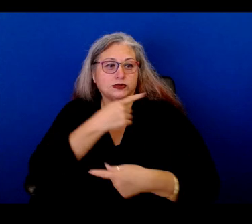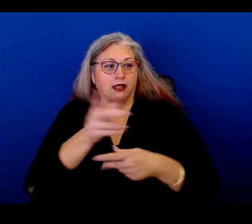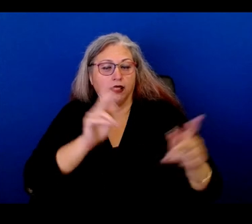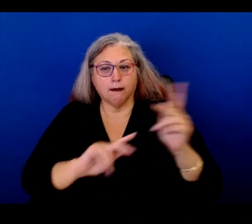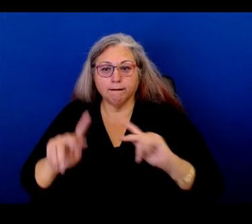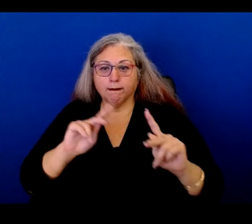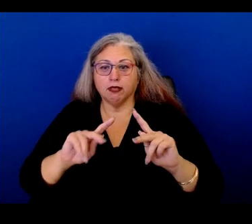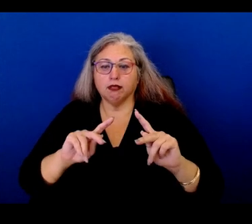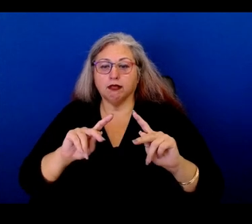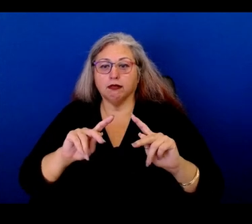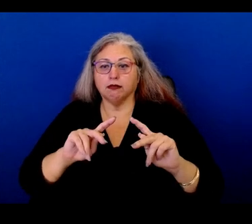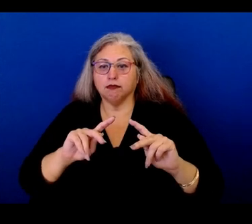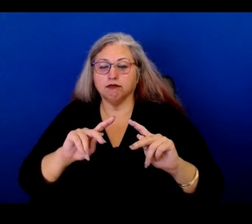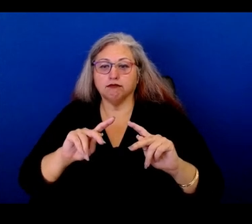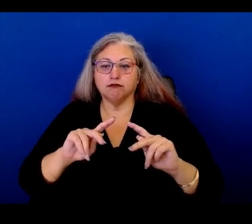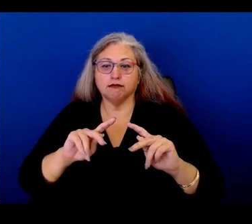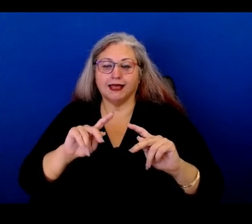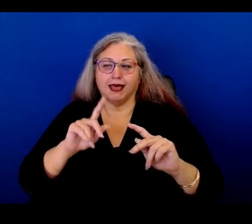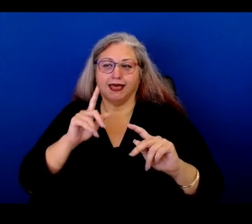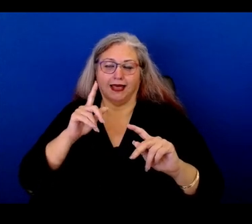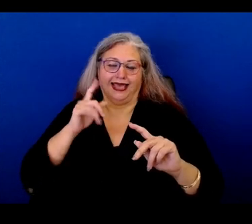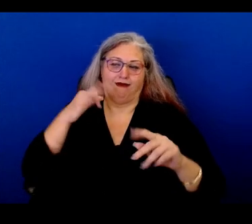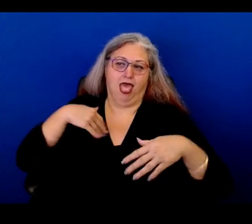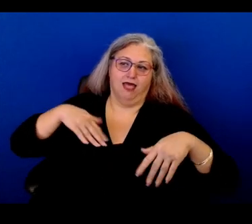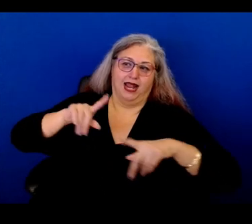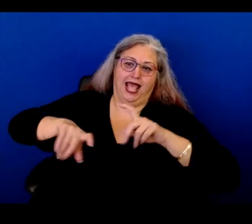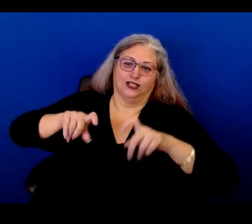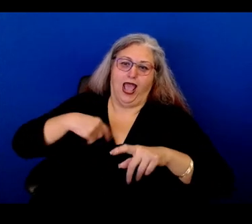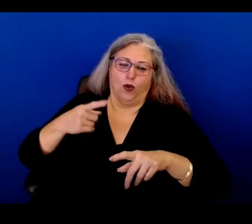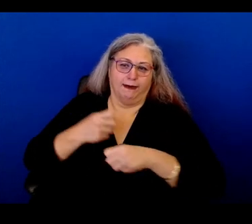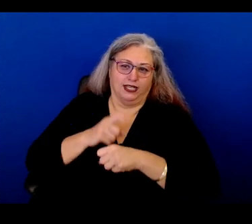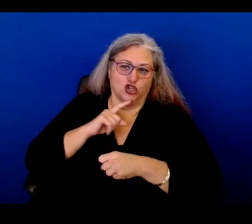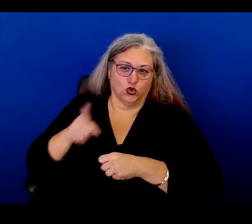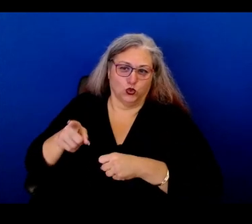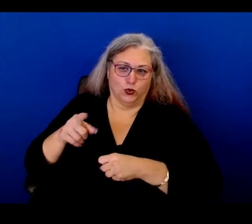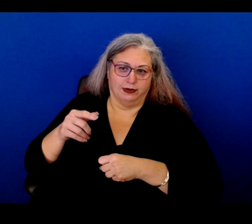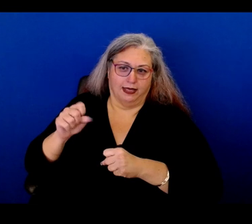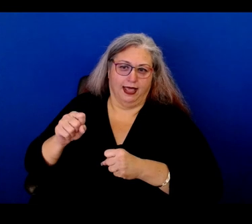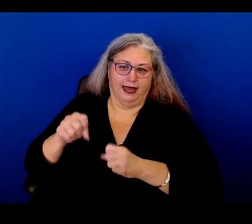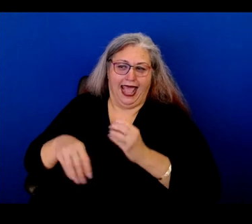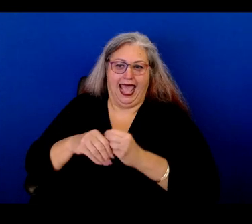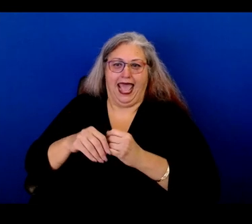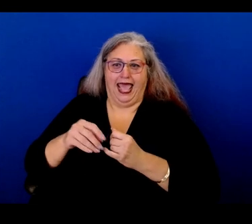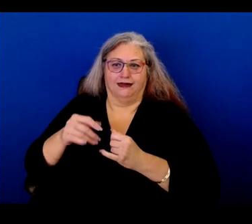that I haven't asked you today? I always want to make sure that you have the last word.